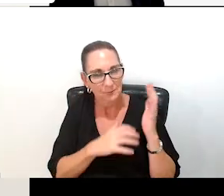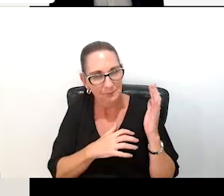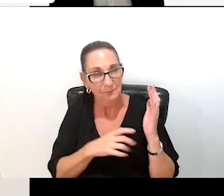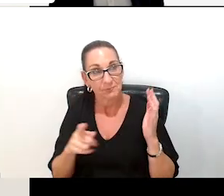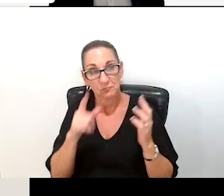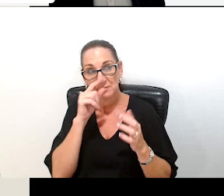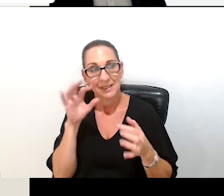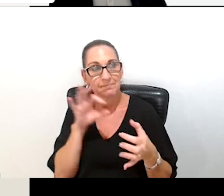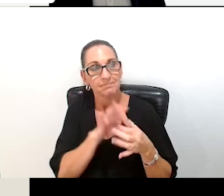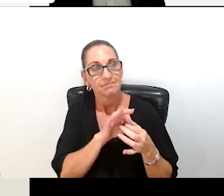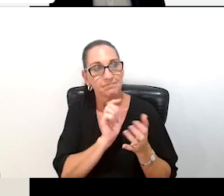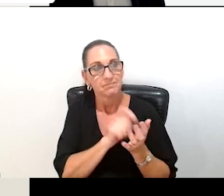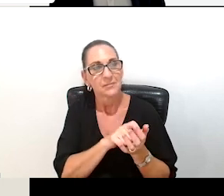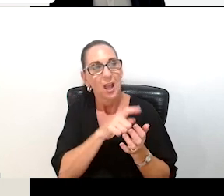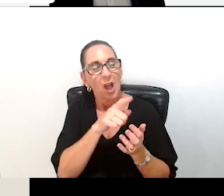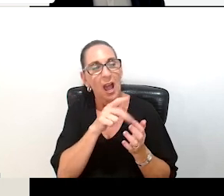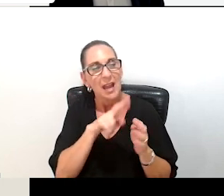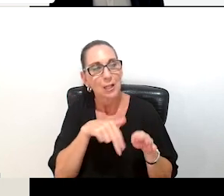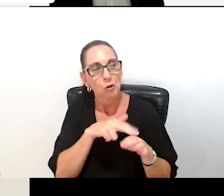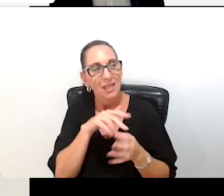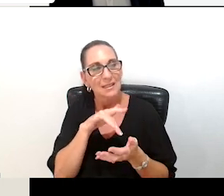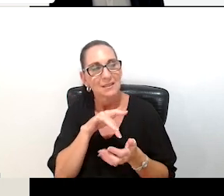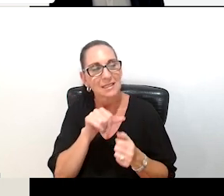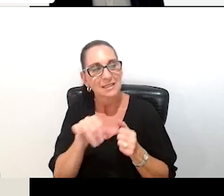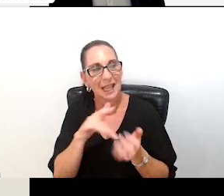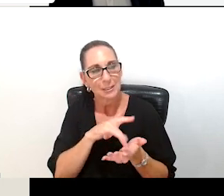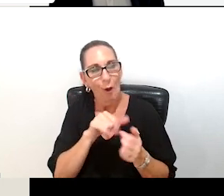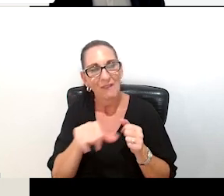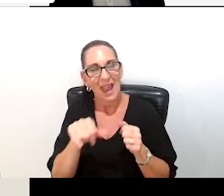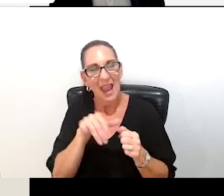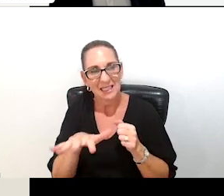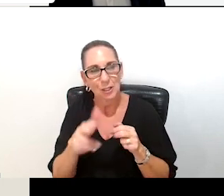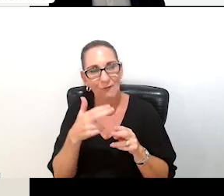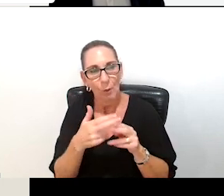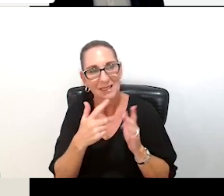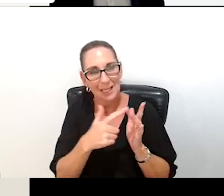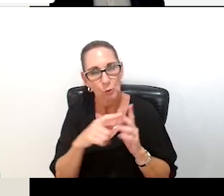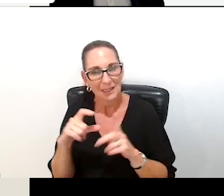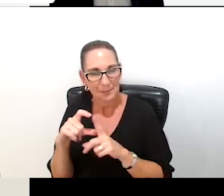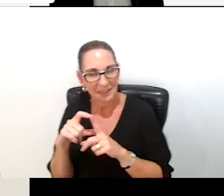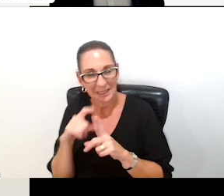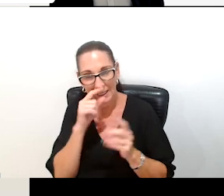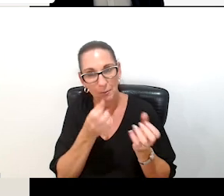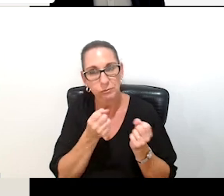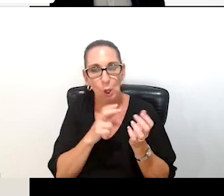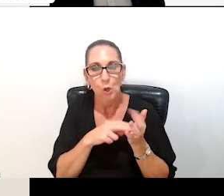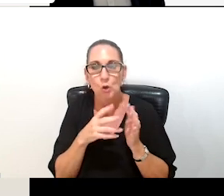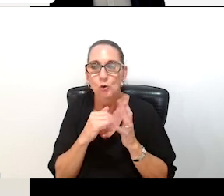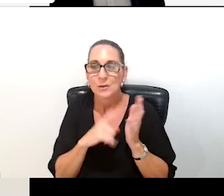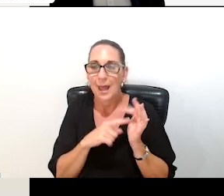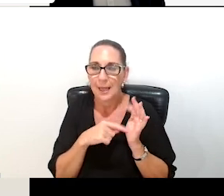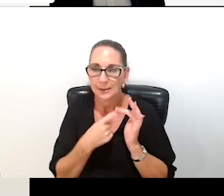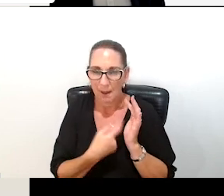subscribe to the National Centre of Excellence in Intellectual Disability Health newsletter. And of course, we would very